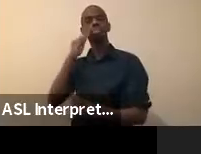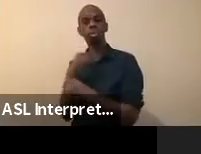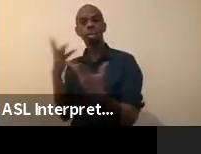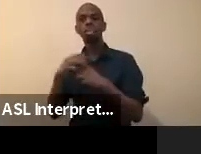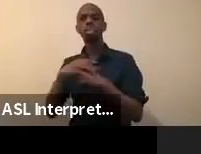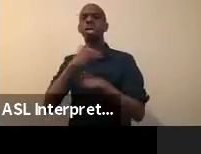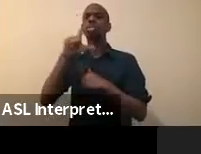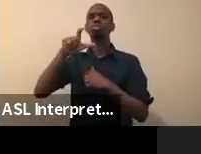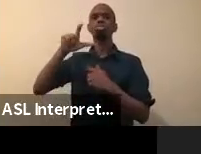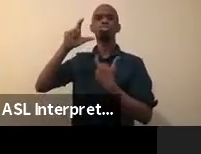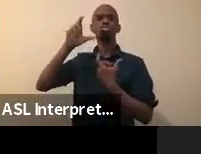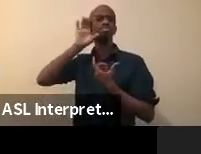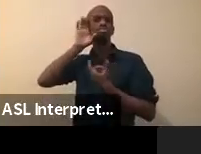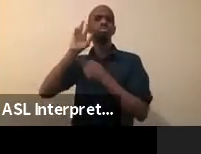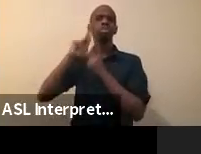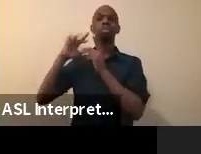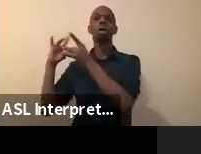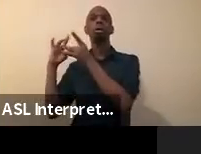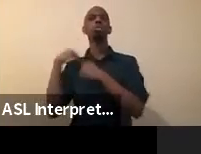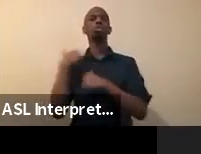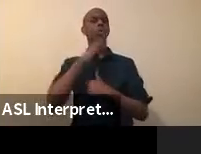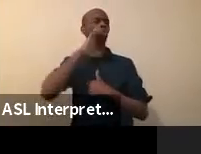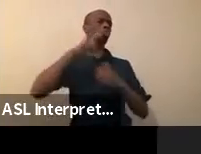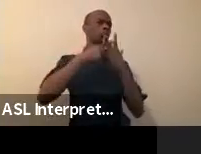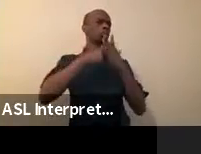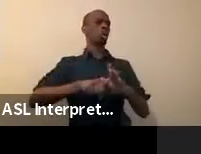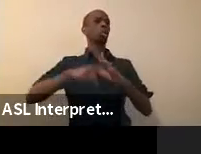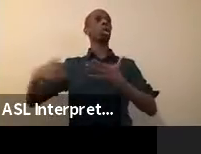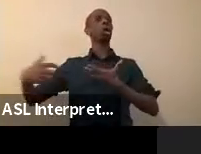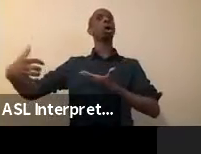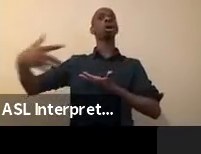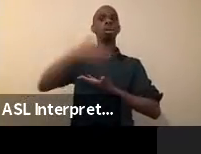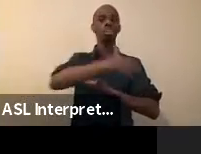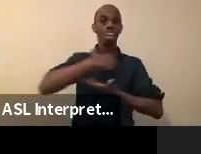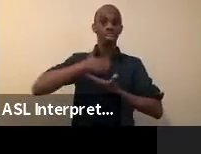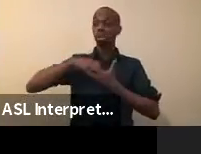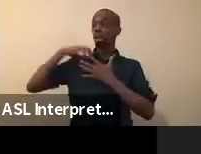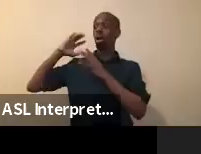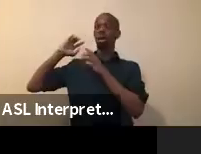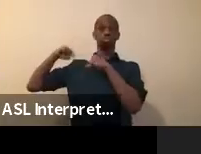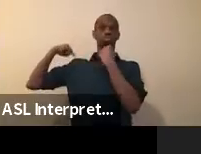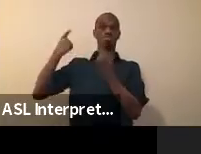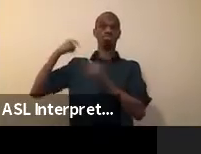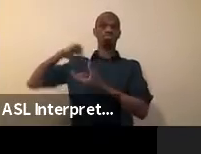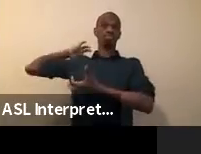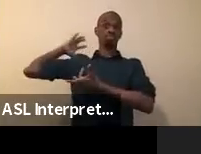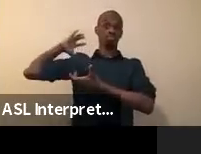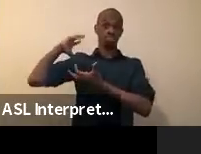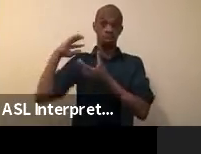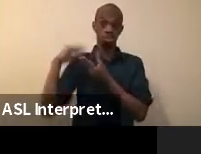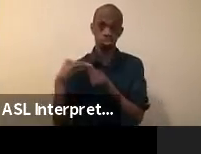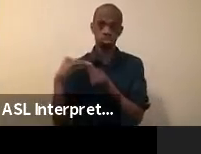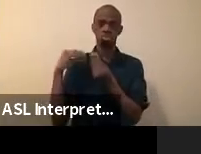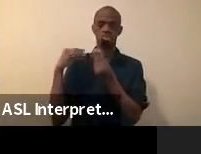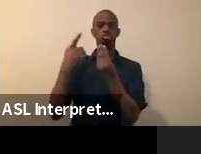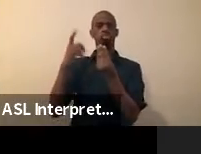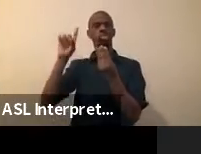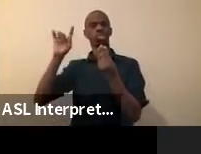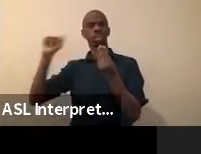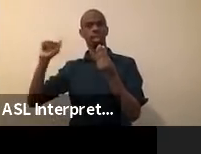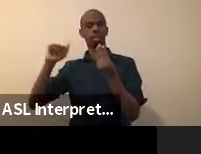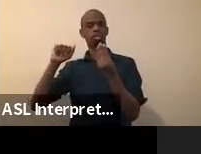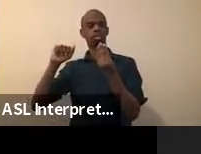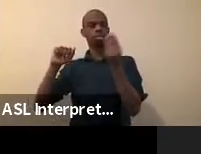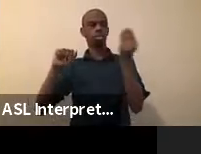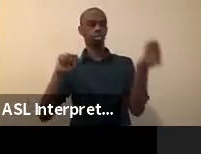kind of, you know, monitoring data and collecting data. This question about, is that data required? Do you actually have to hand it